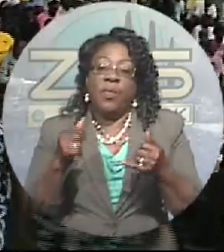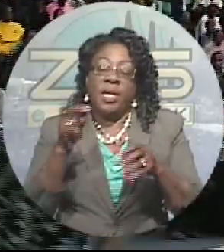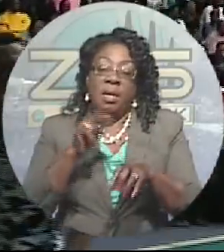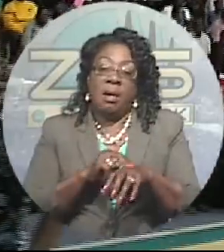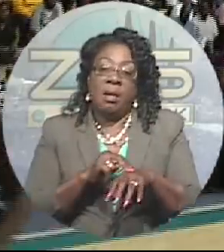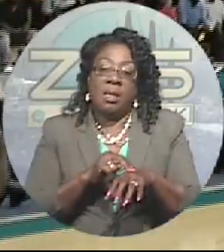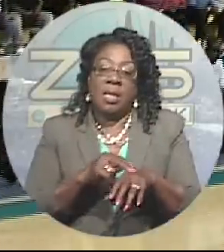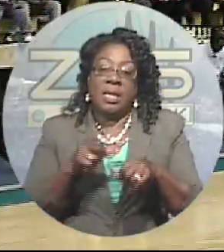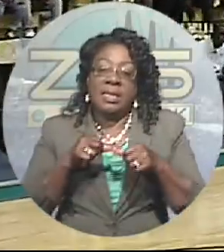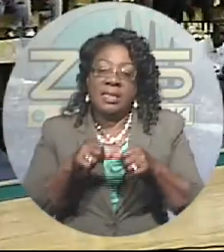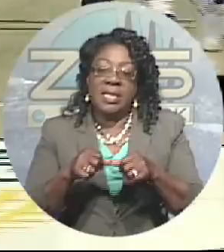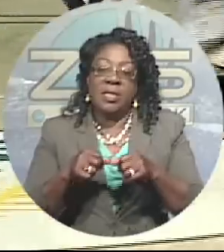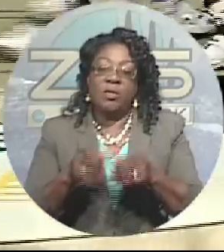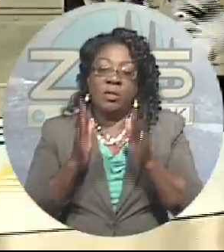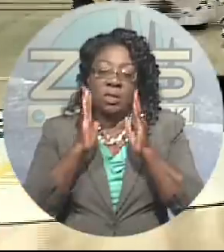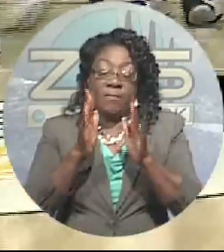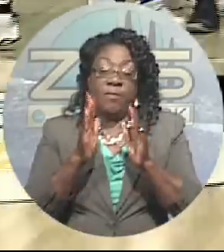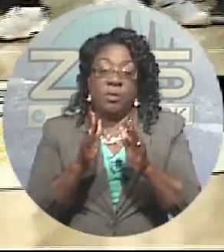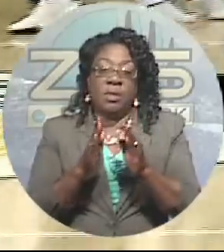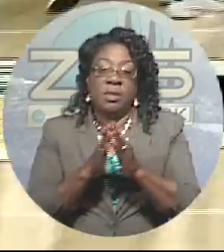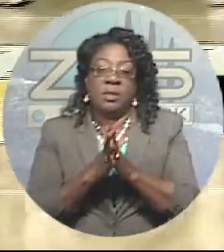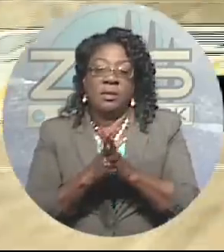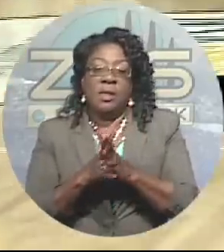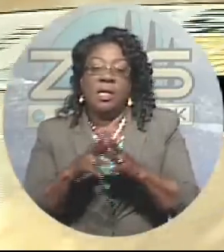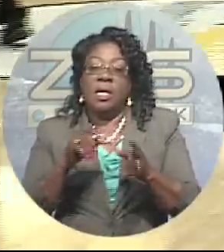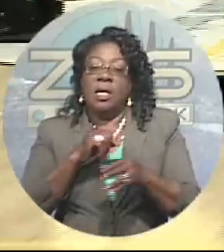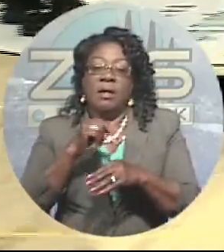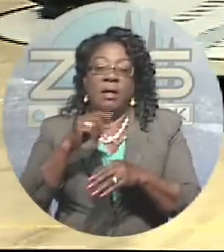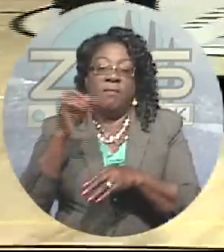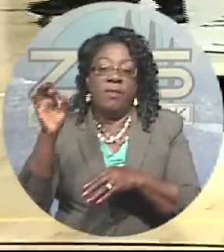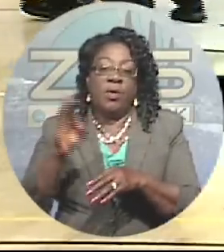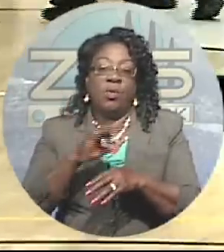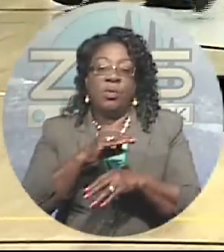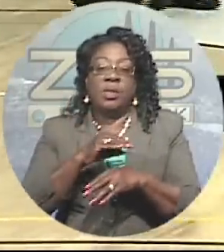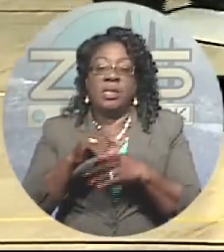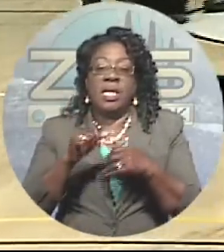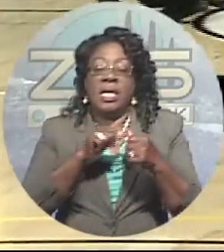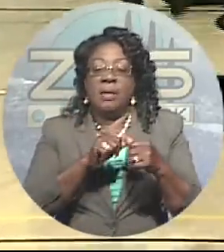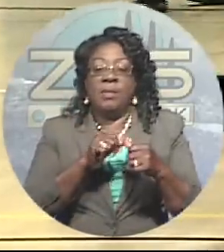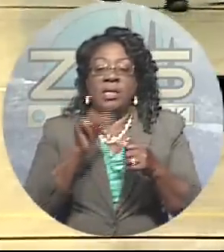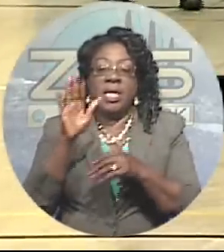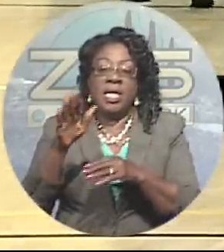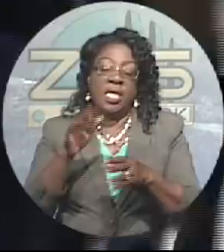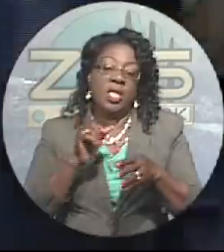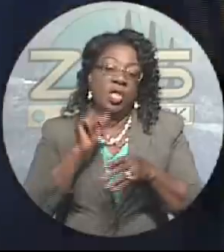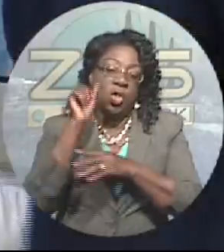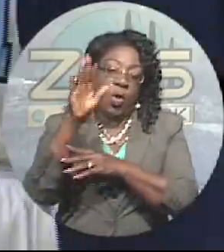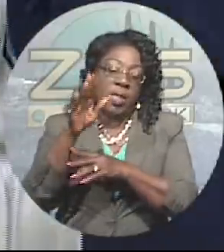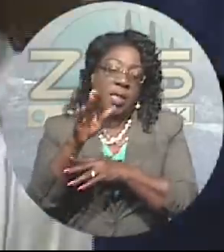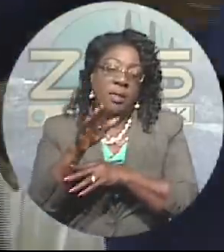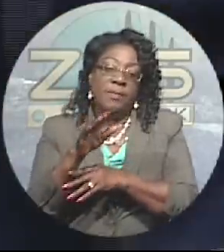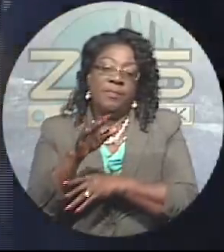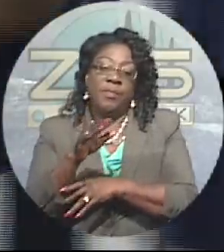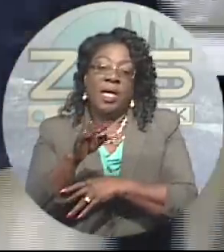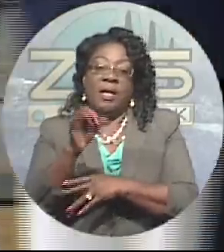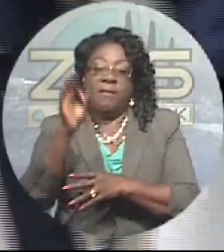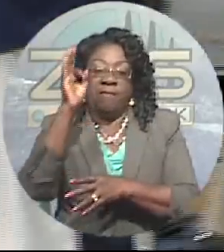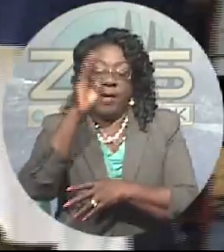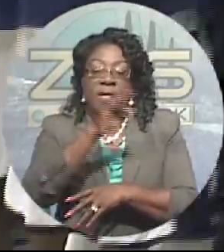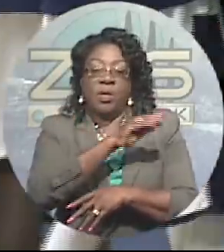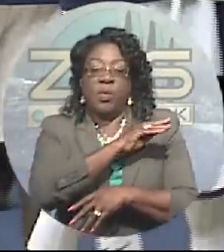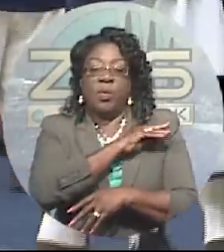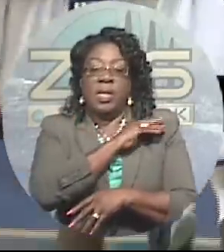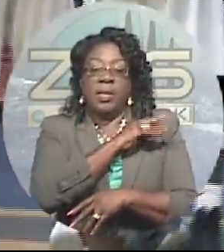ball. And Alfredo, who hit big shots for us all year, was able to hit a shot, and it became contagious. Franco hit one,